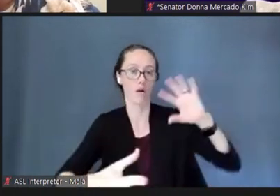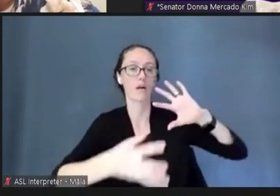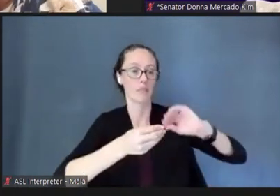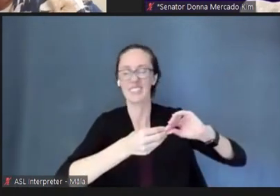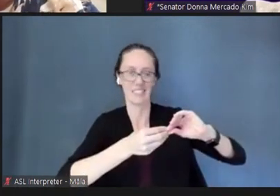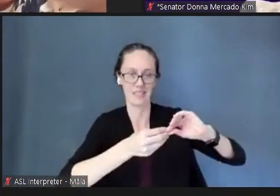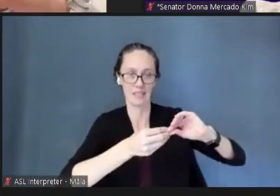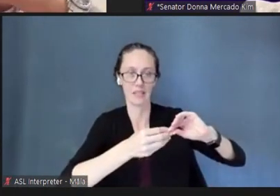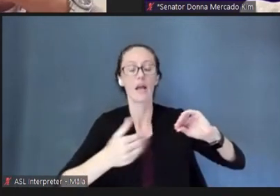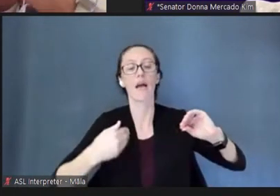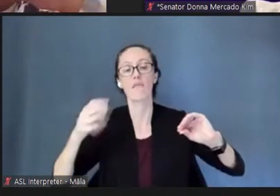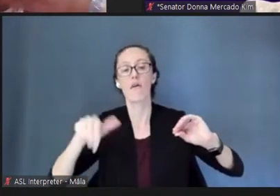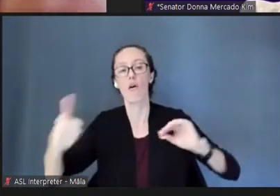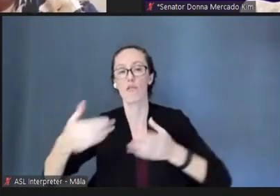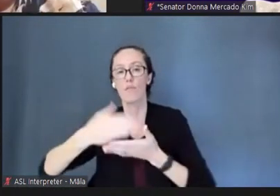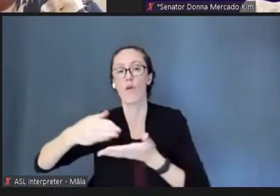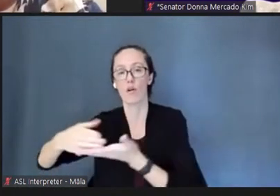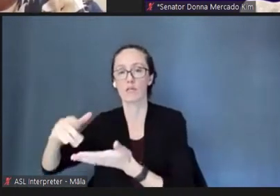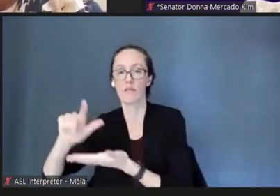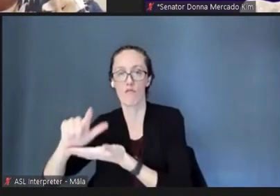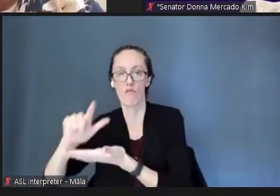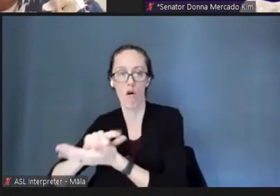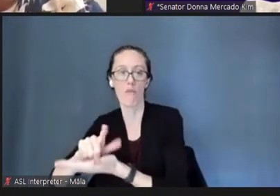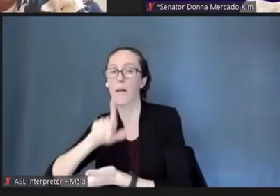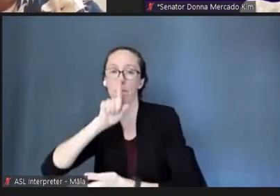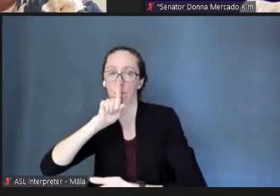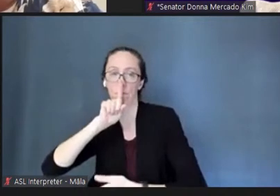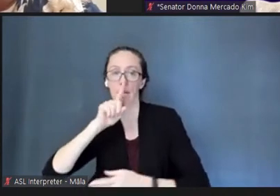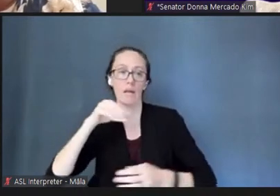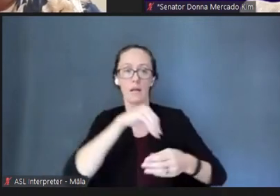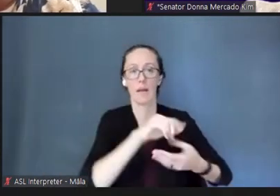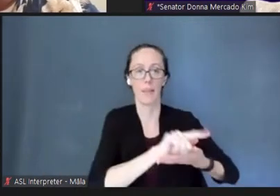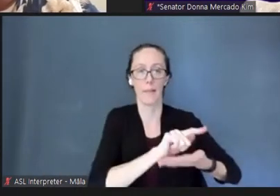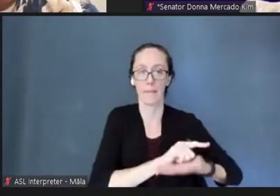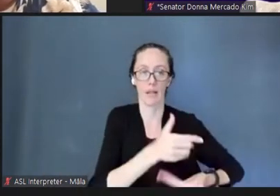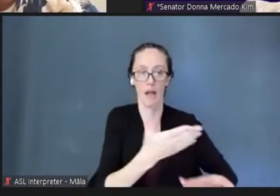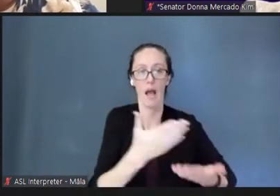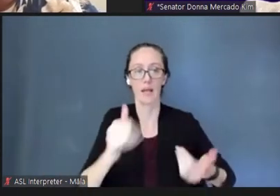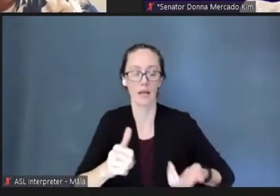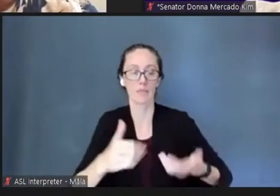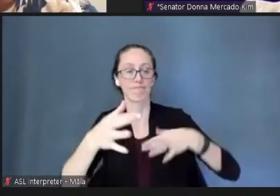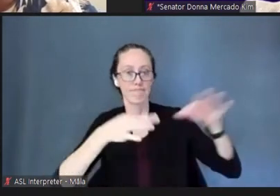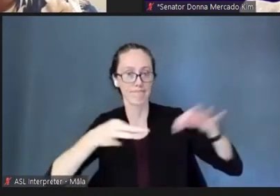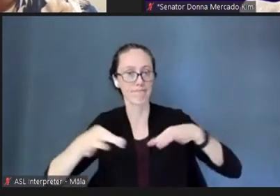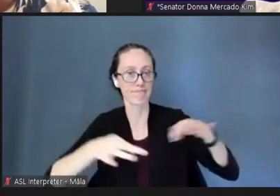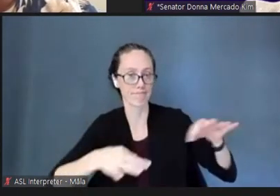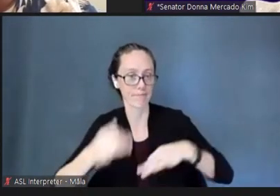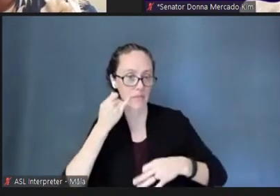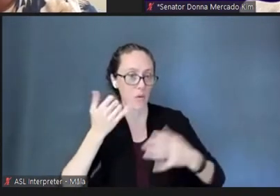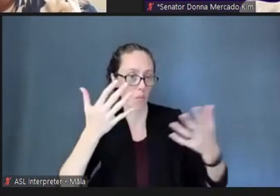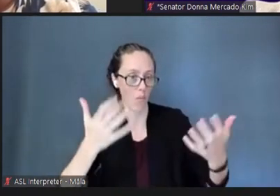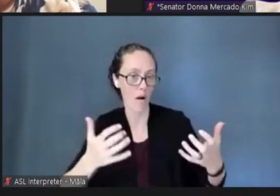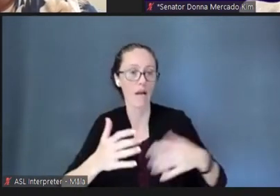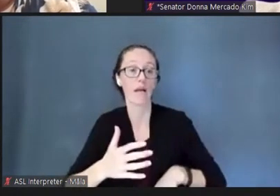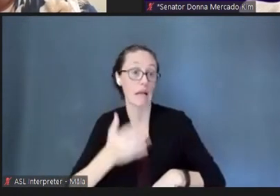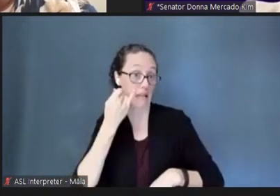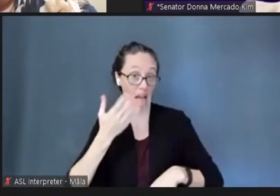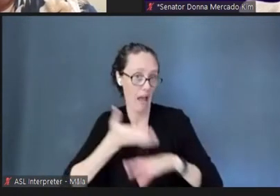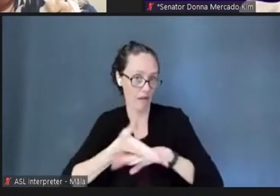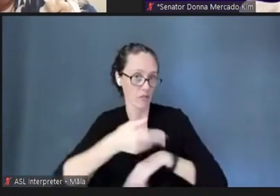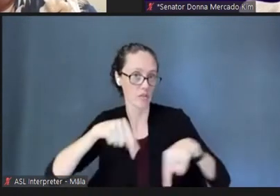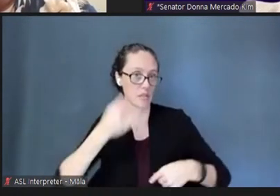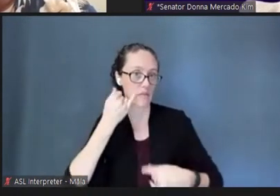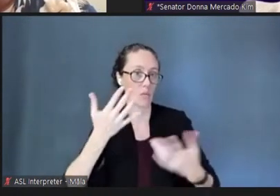sections of law that apply that are not referenced in the bill, and I can, walk through that, I think, after this. Okay. If you're